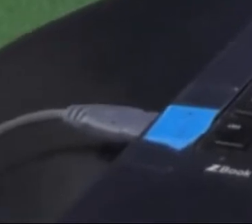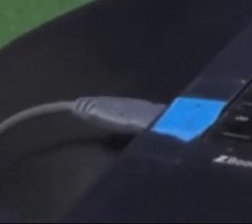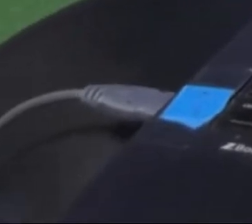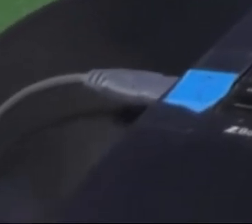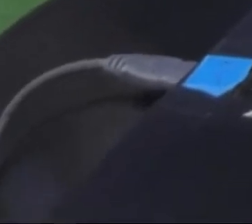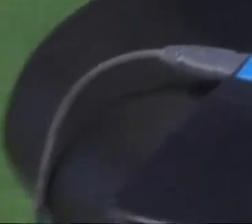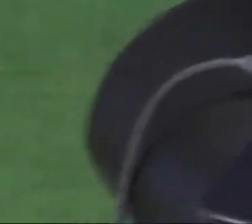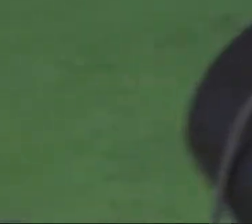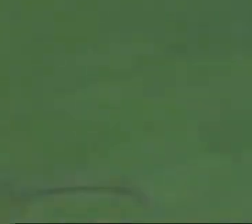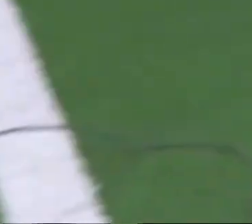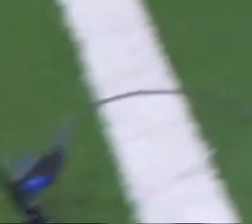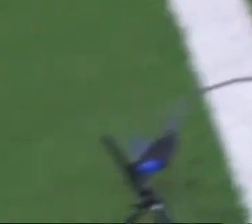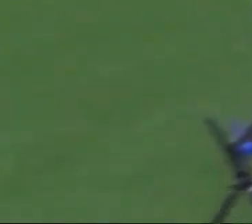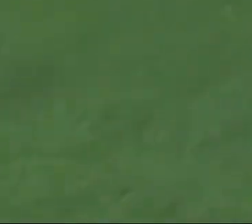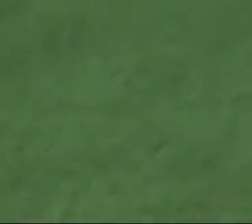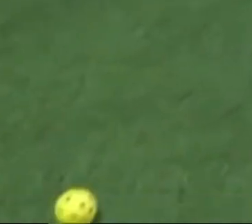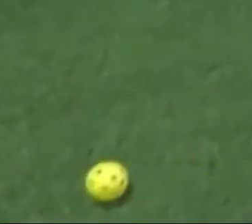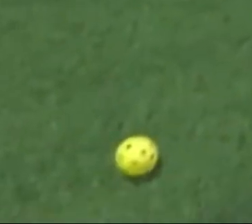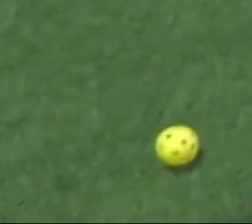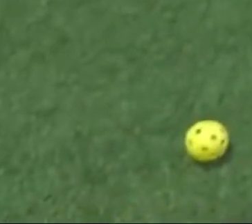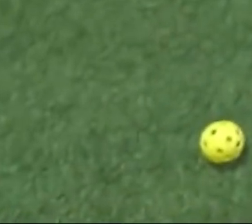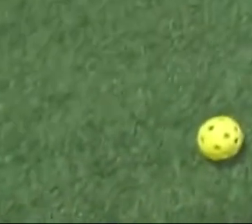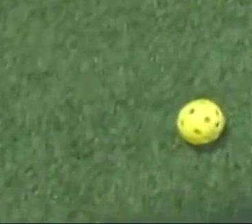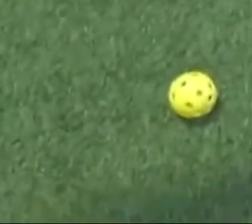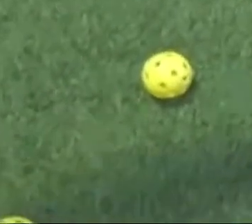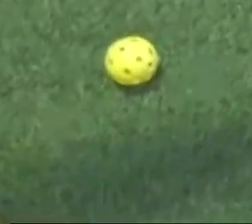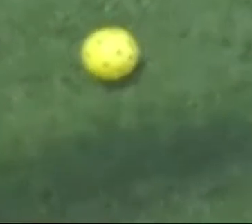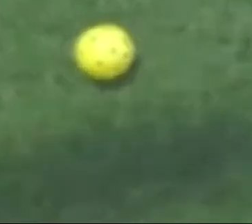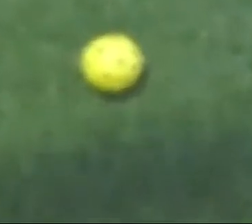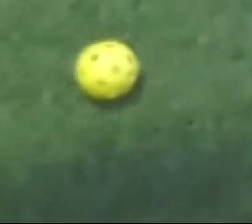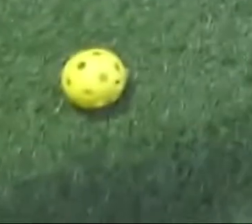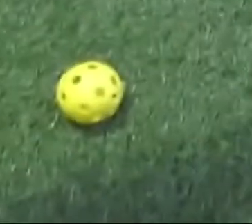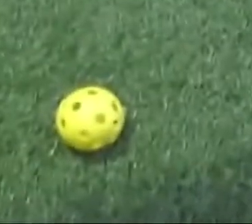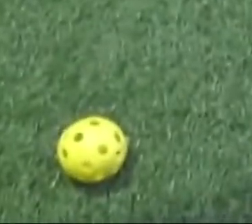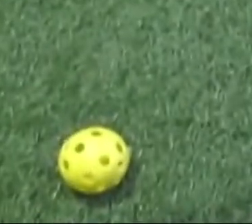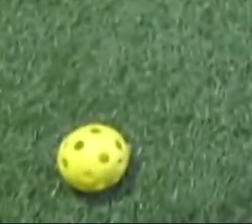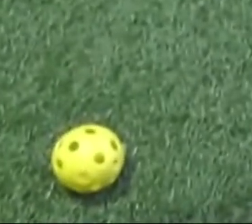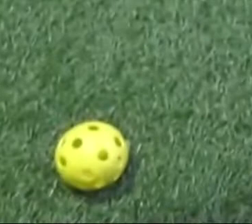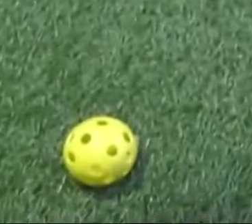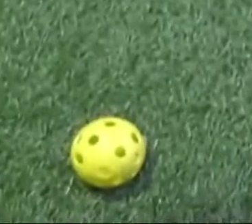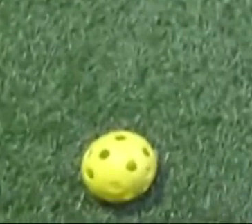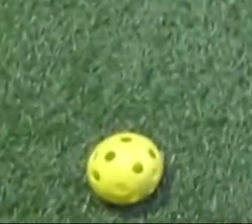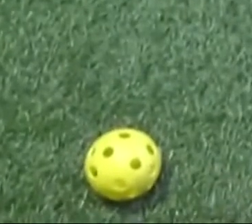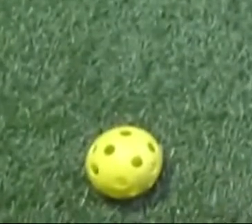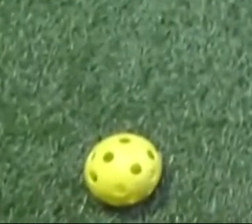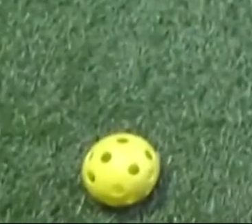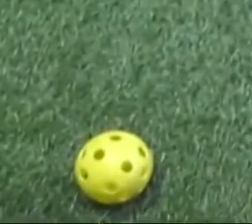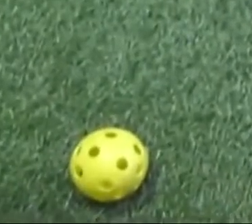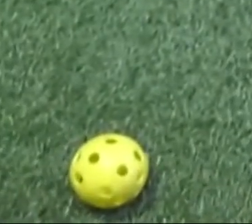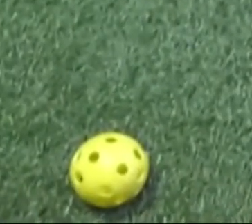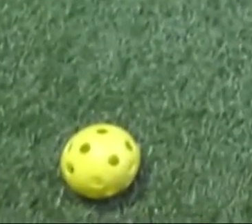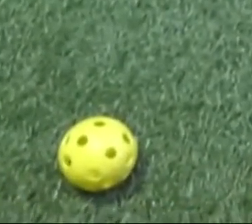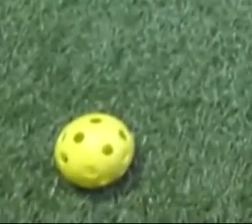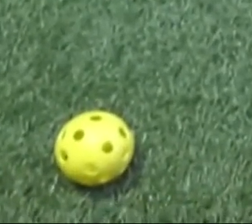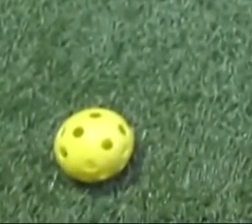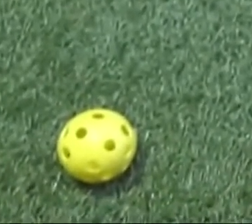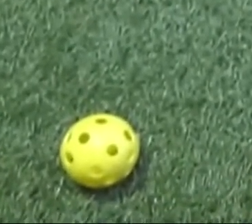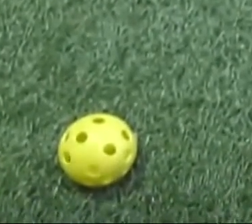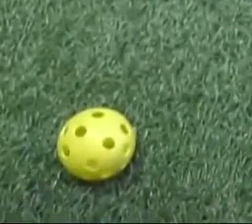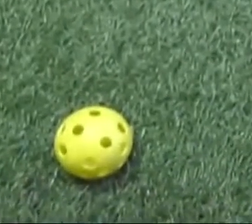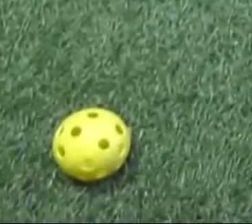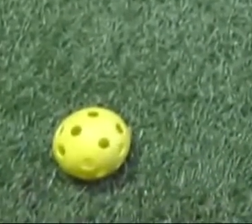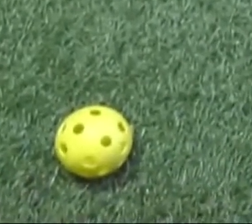on the screen for you. So, and then you can see this little gadget down here. So this technology is going to kind of monitor what I'm doing and tell